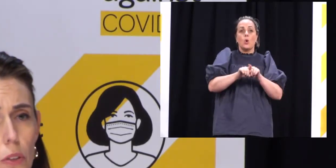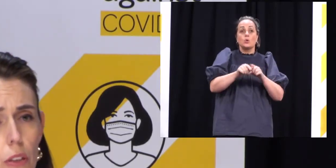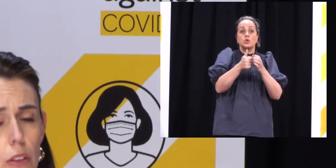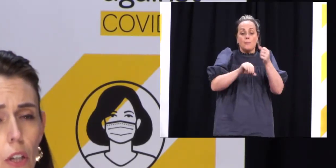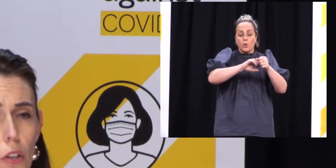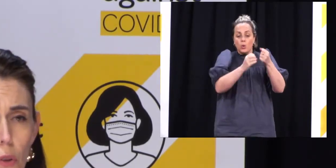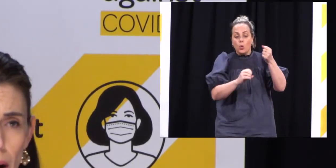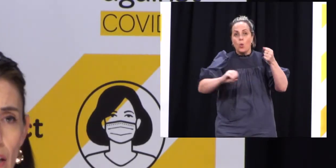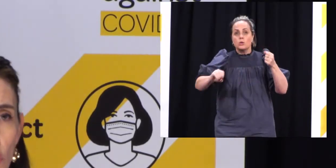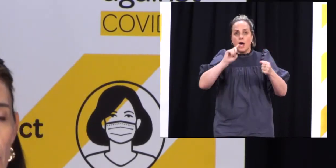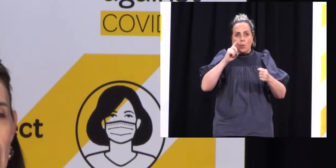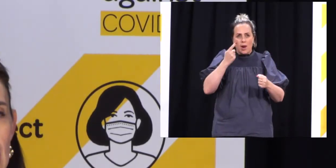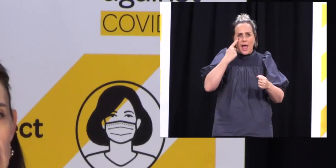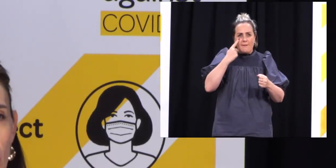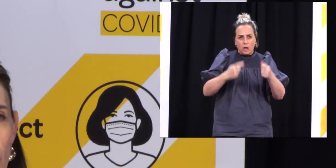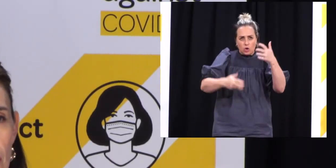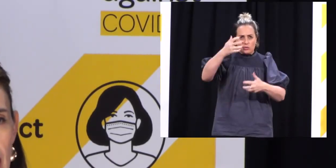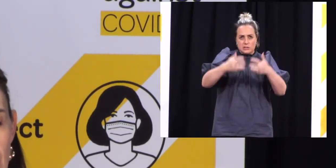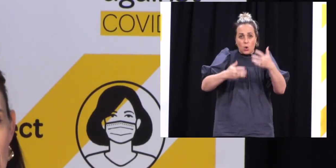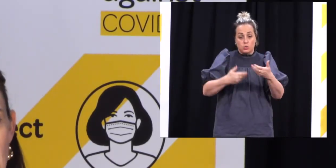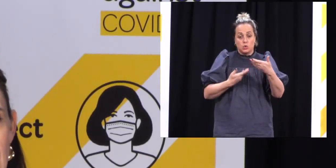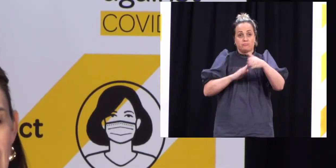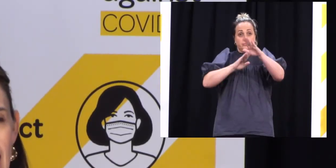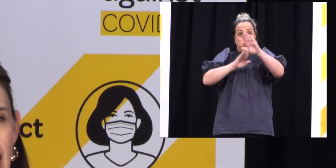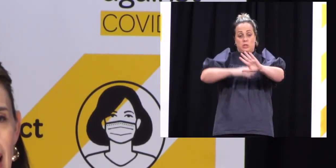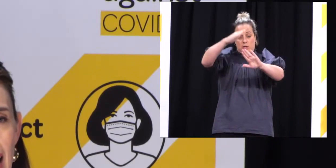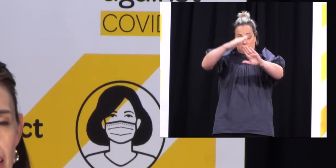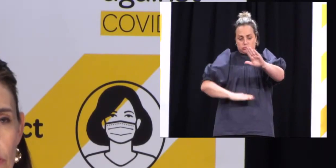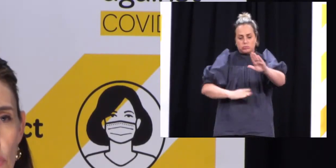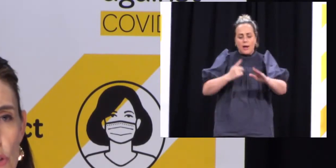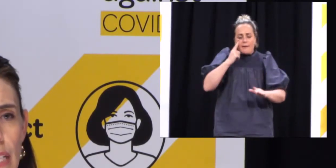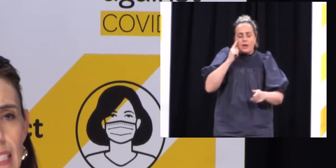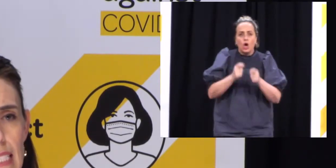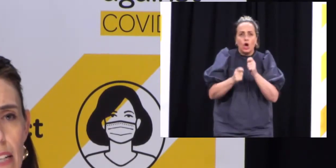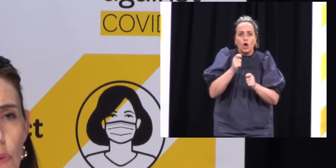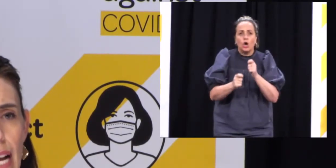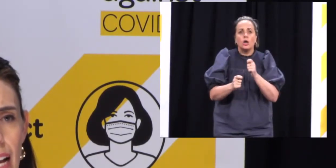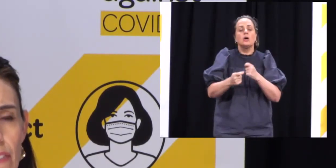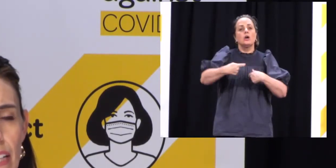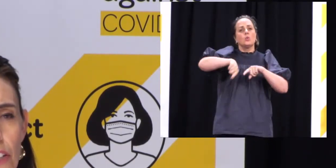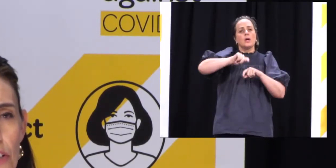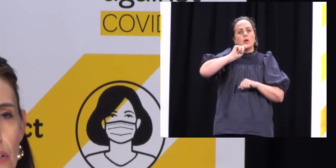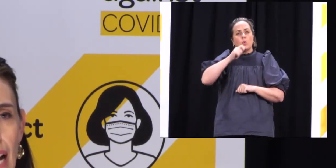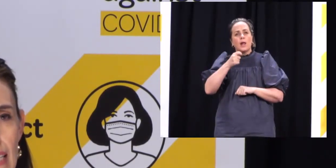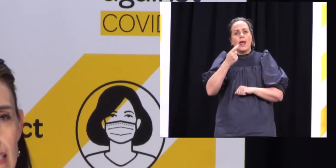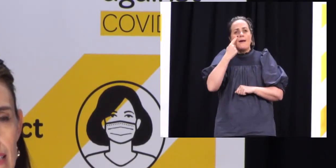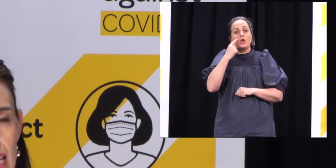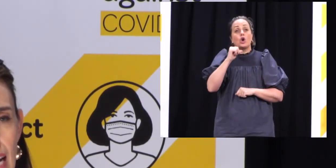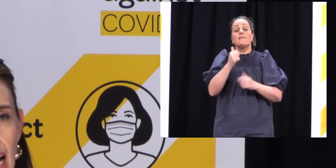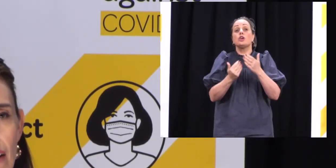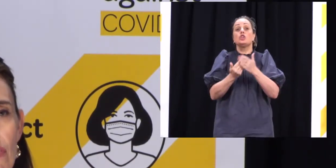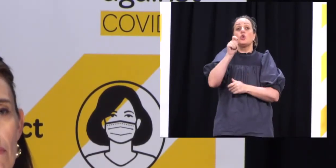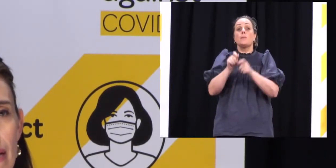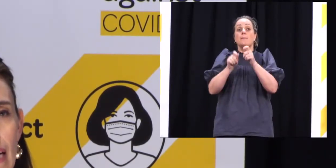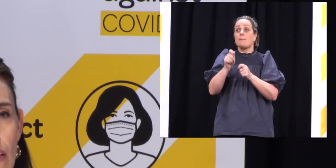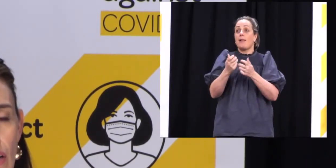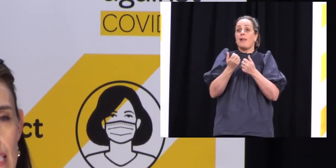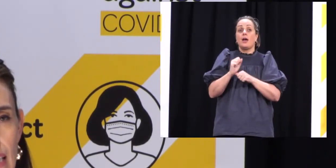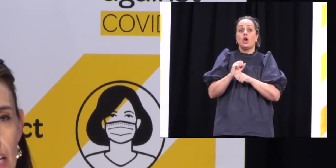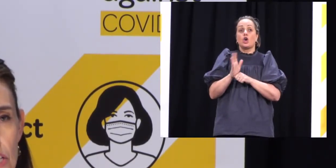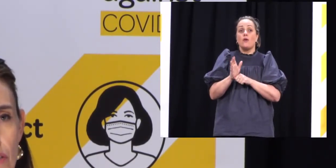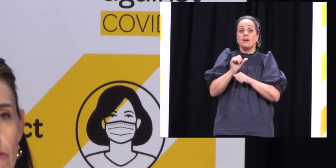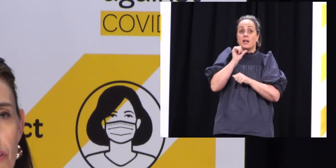which are dotted throughout all parts of the country. And of course looking to see if we have any new cases, have they been